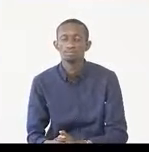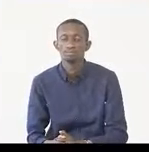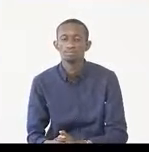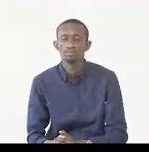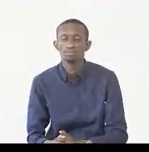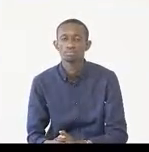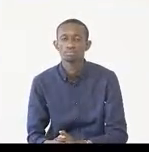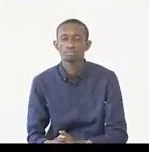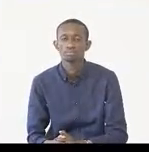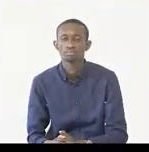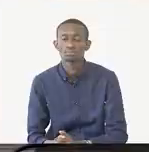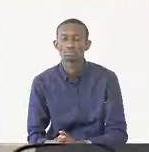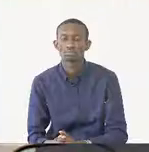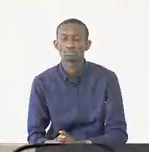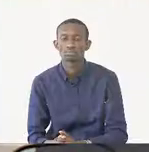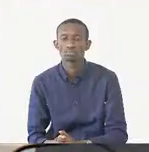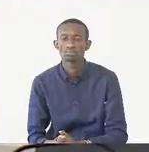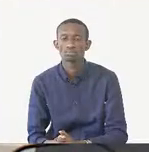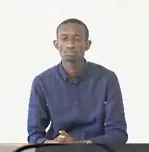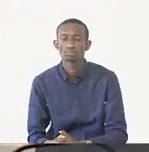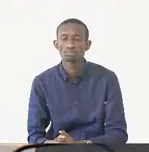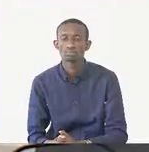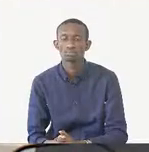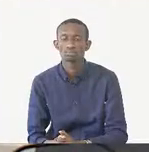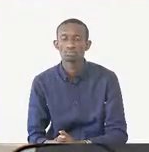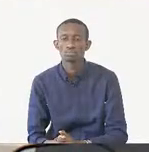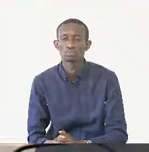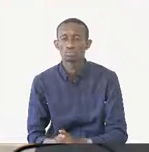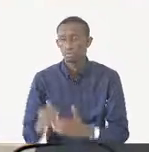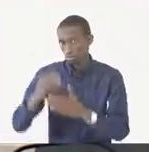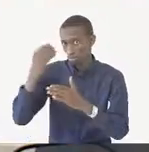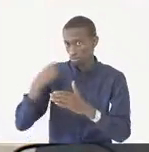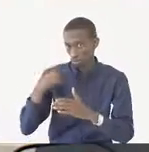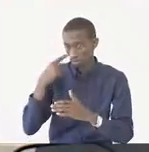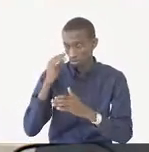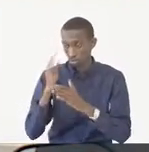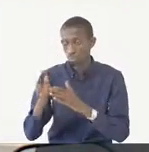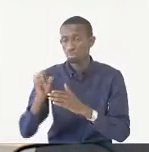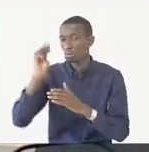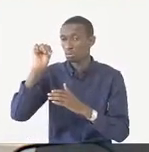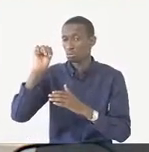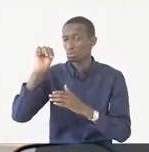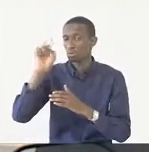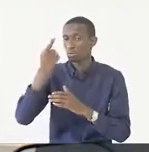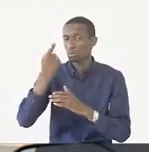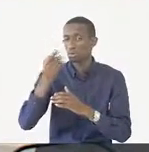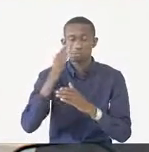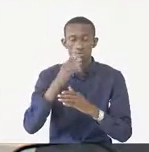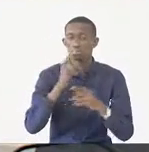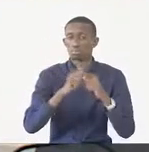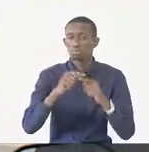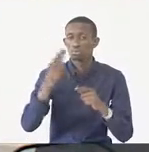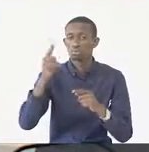not consider M1, M2 plus times U1, U2, because